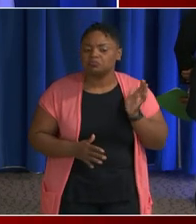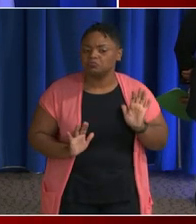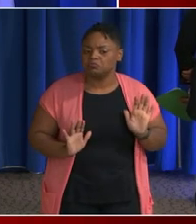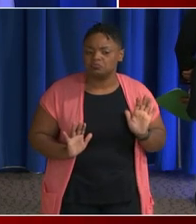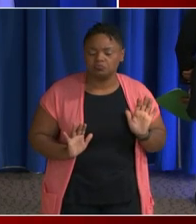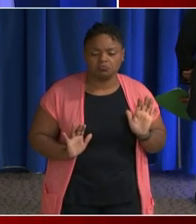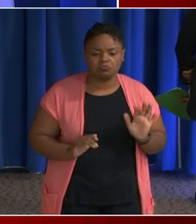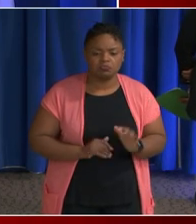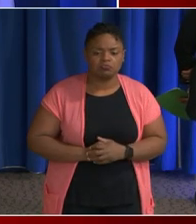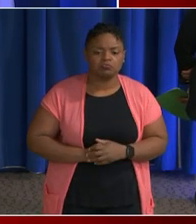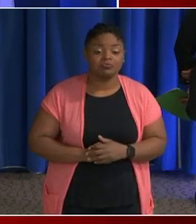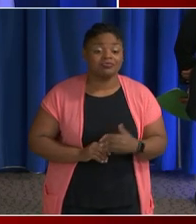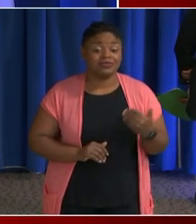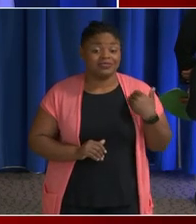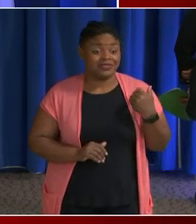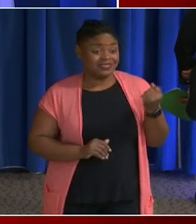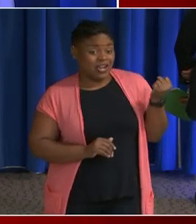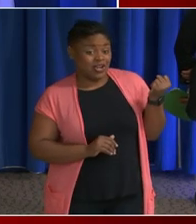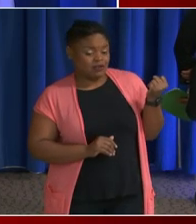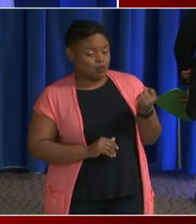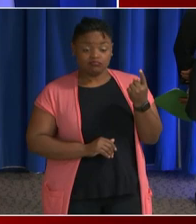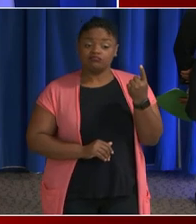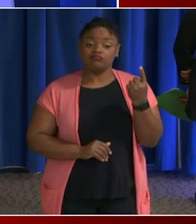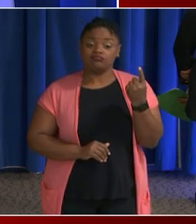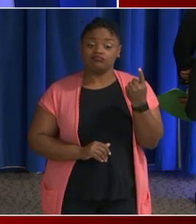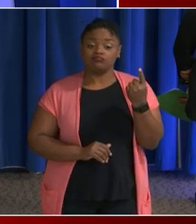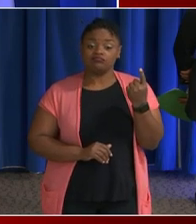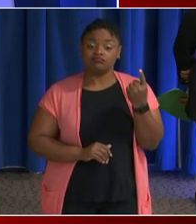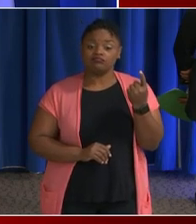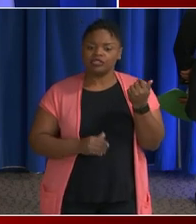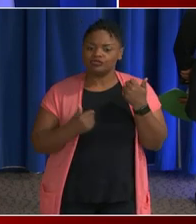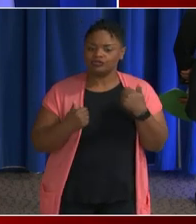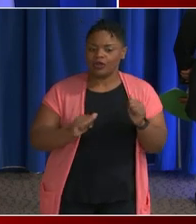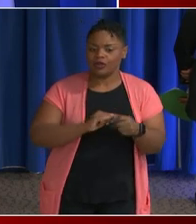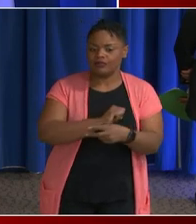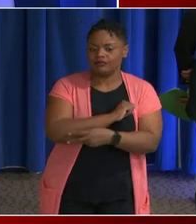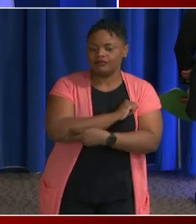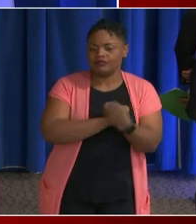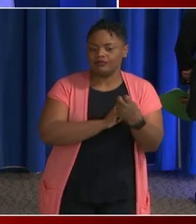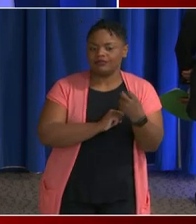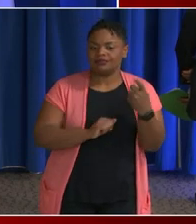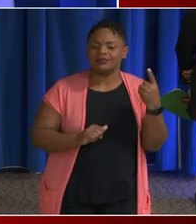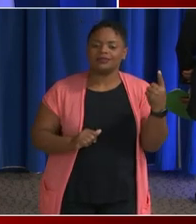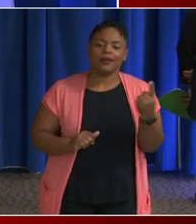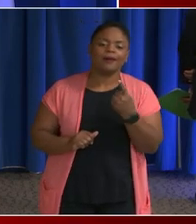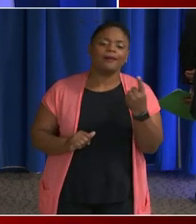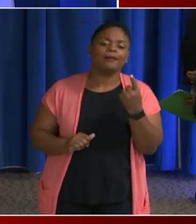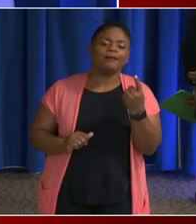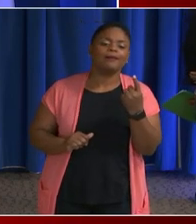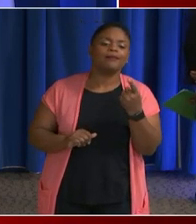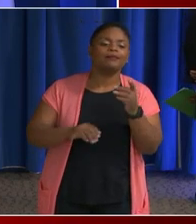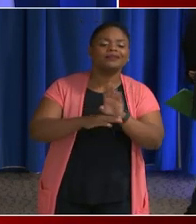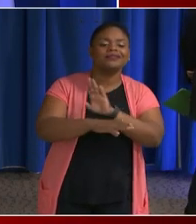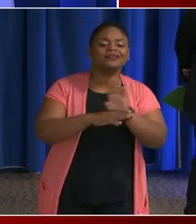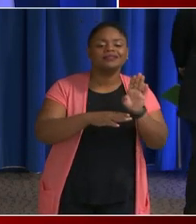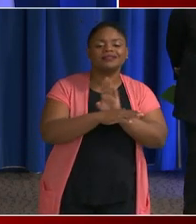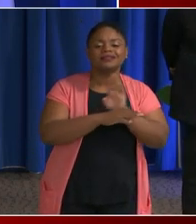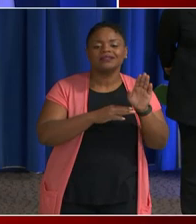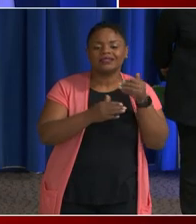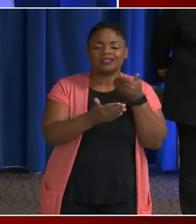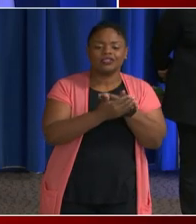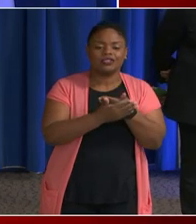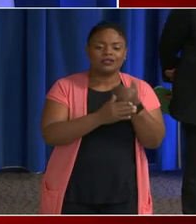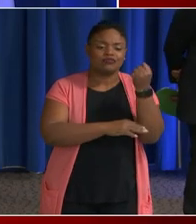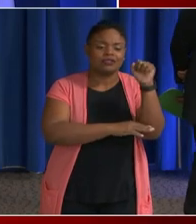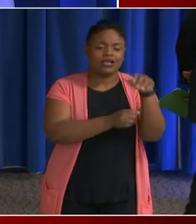we had 1 arrest for an attempted burglary of an establishment in the area of the protests. And then